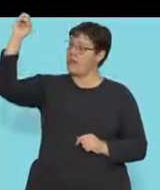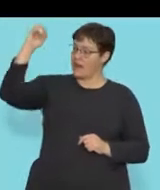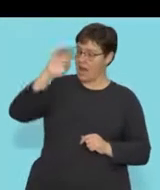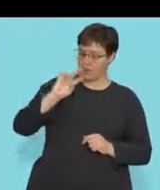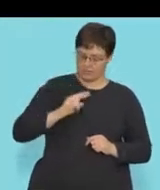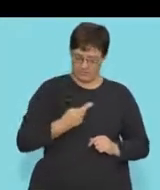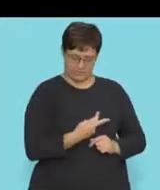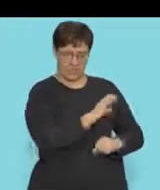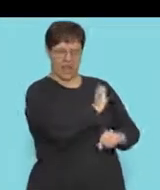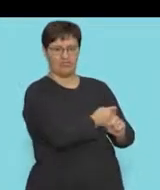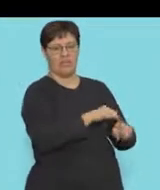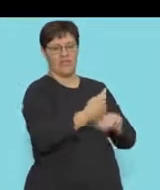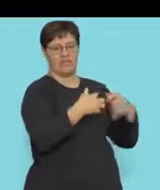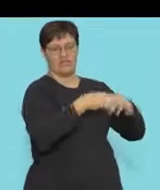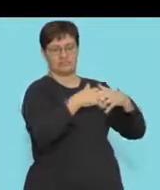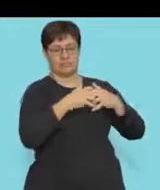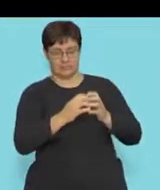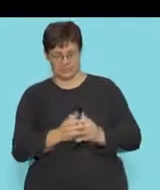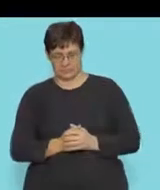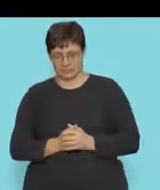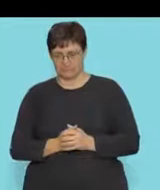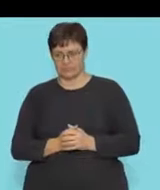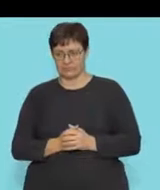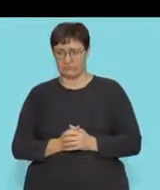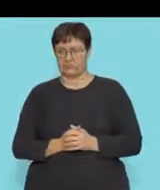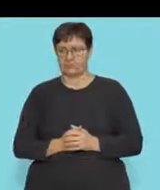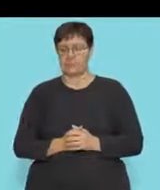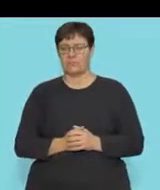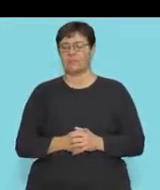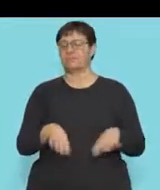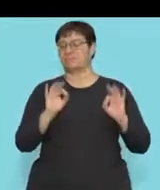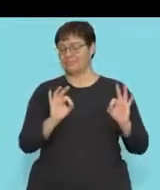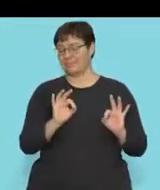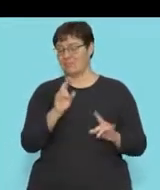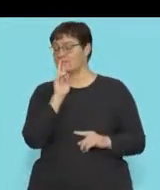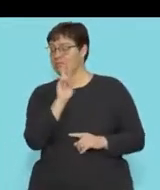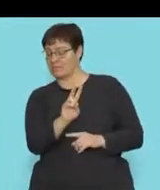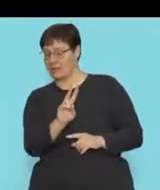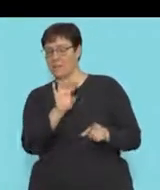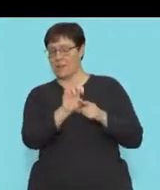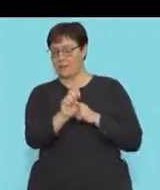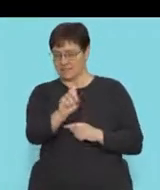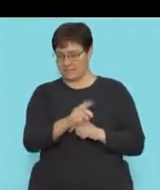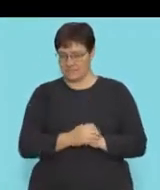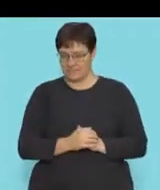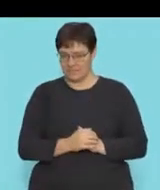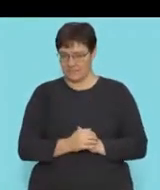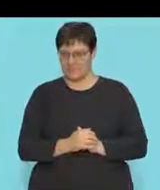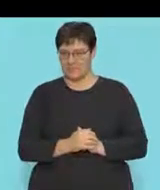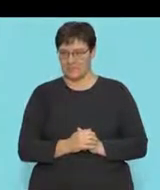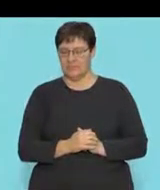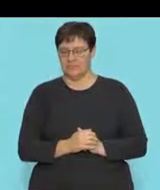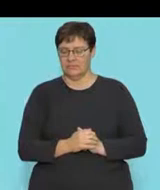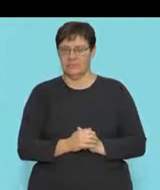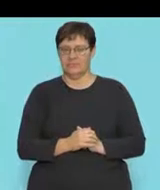other forms of energy. As I mentioned, it would be spot on if you guessed or if you figured out that it was D.